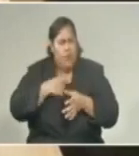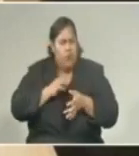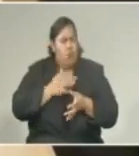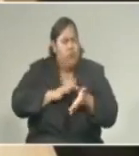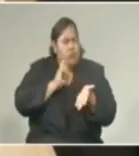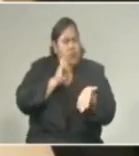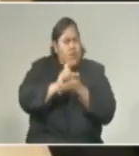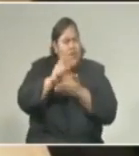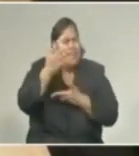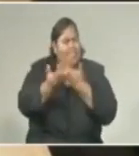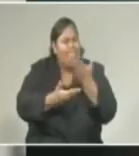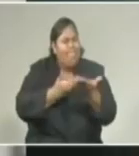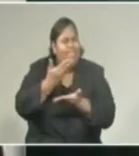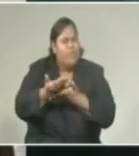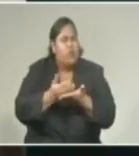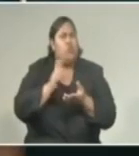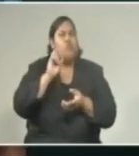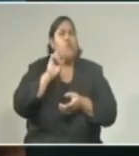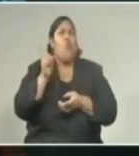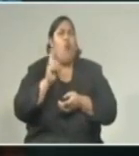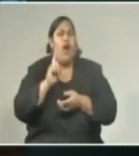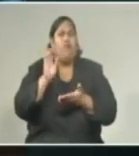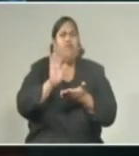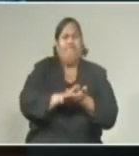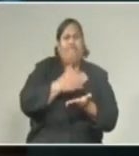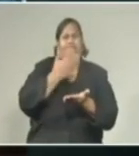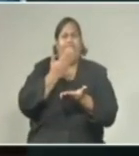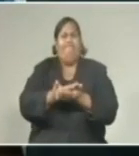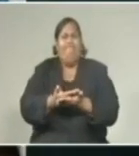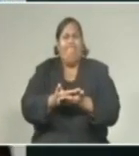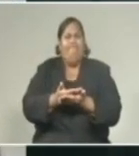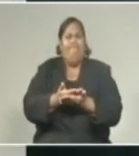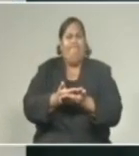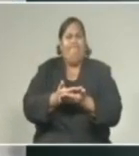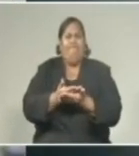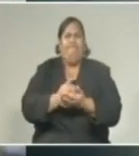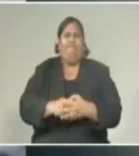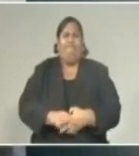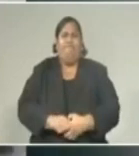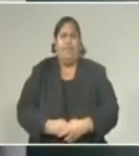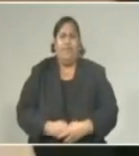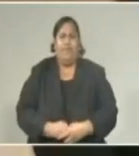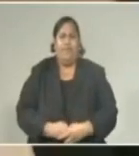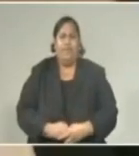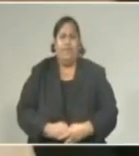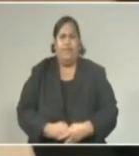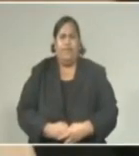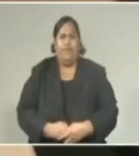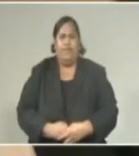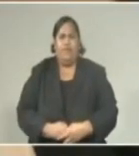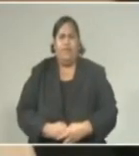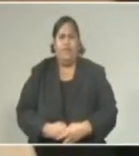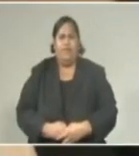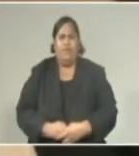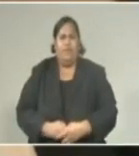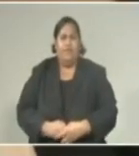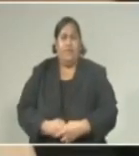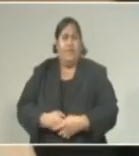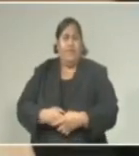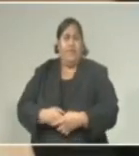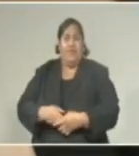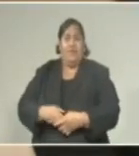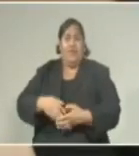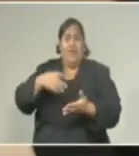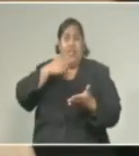explain the reason behind the deportation notice served to Professor Pal. One looks at that letter, you